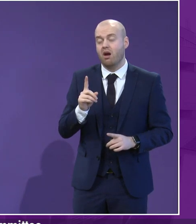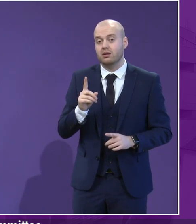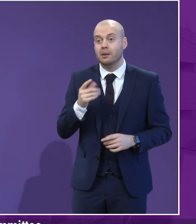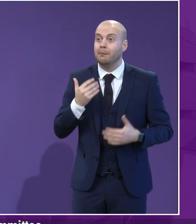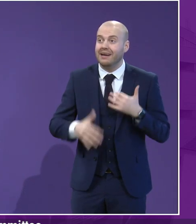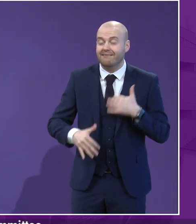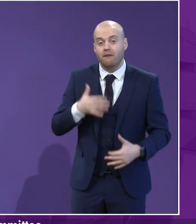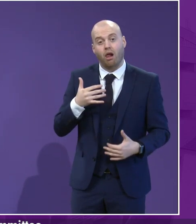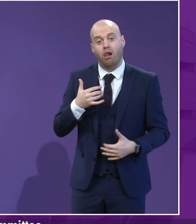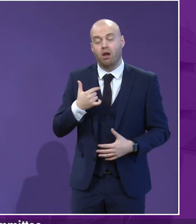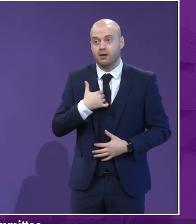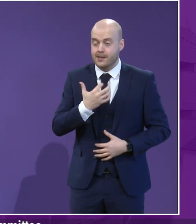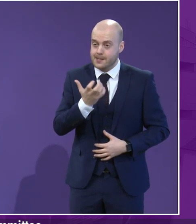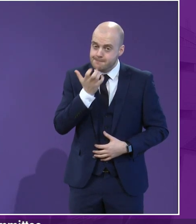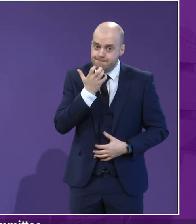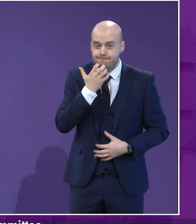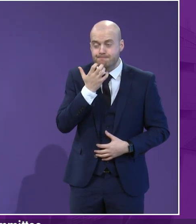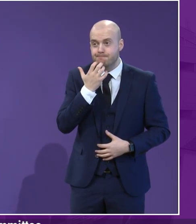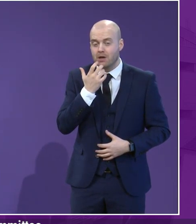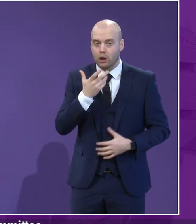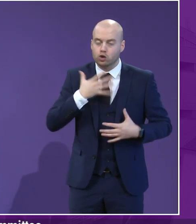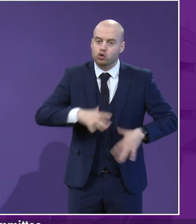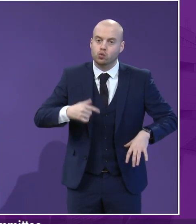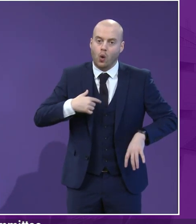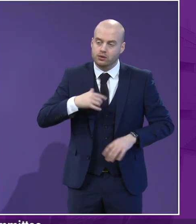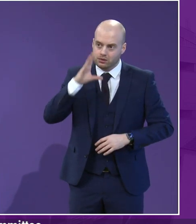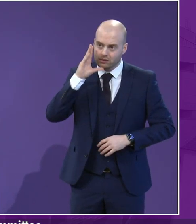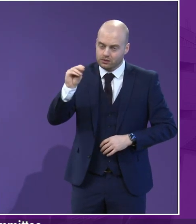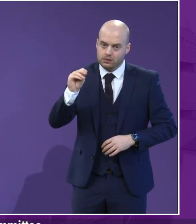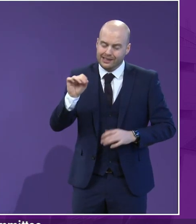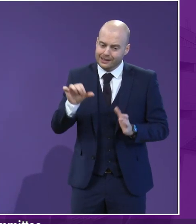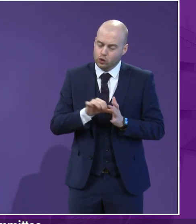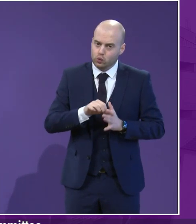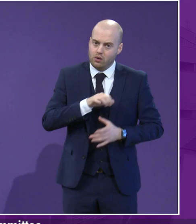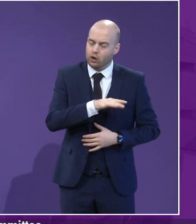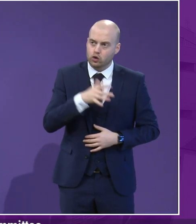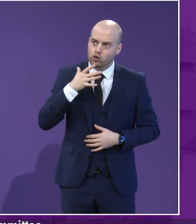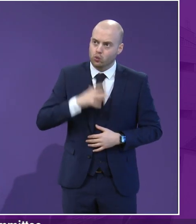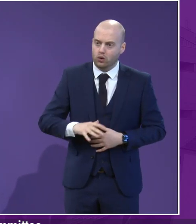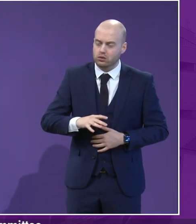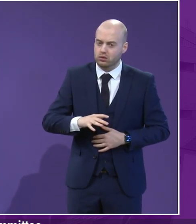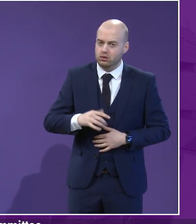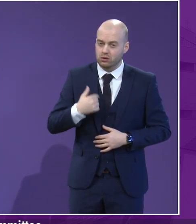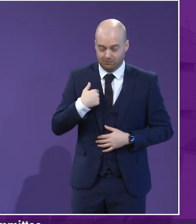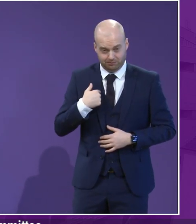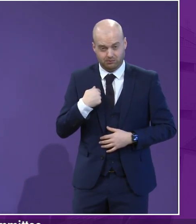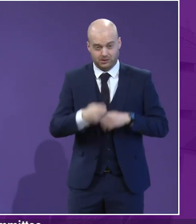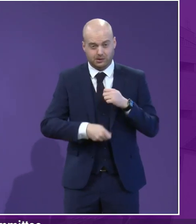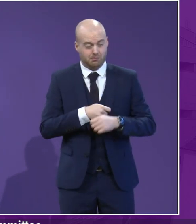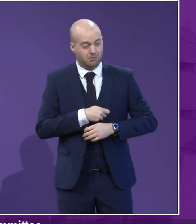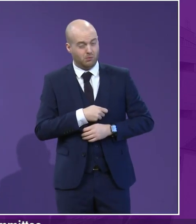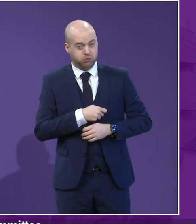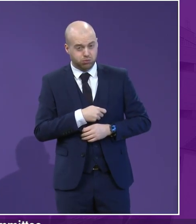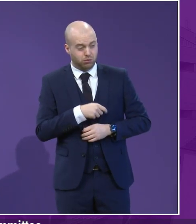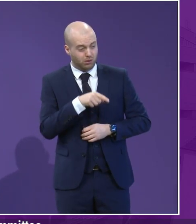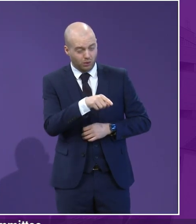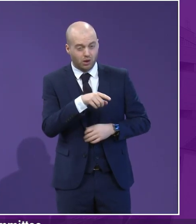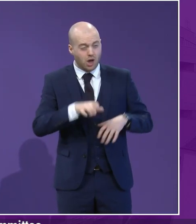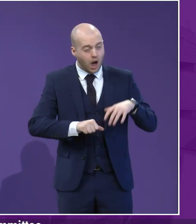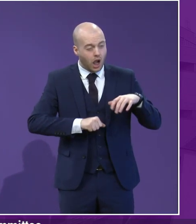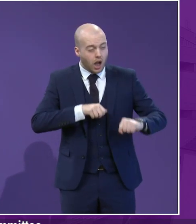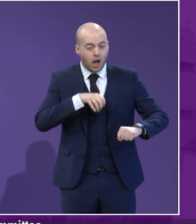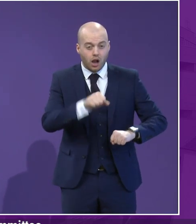up four flights of stairs, and I was horrified. But her response was, well, you know, it took me a wee while. It was a bit painful, but I